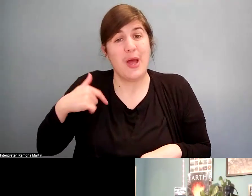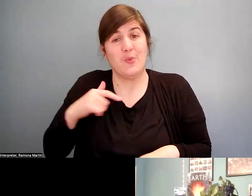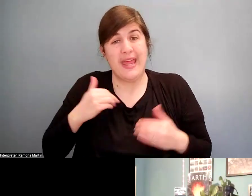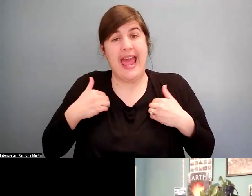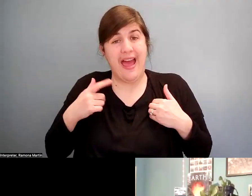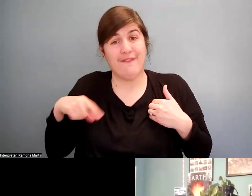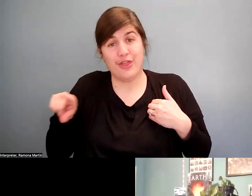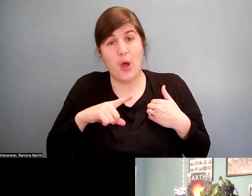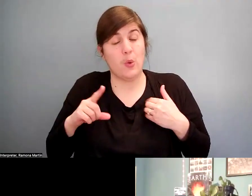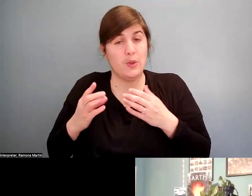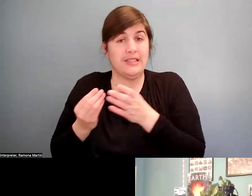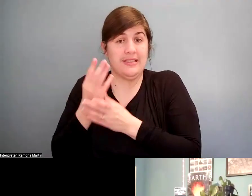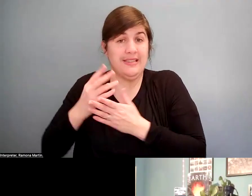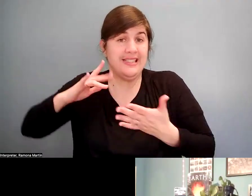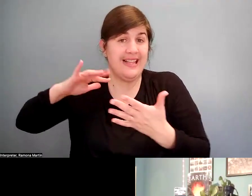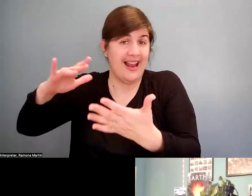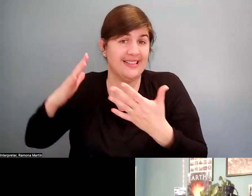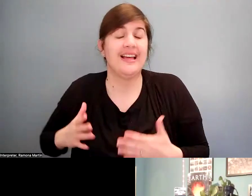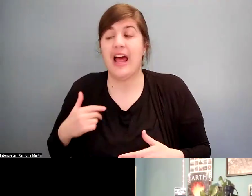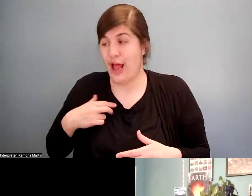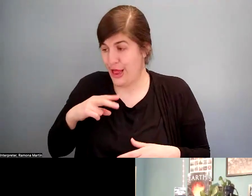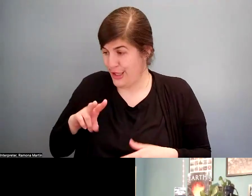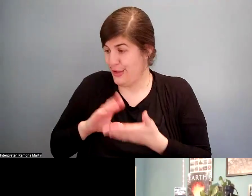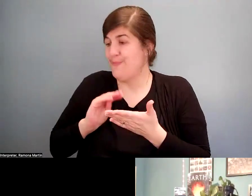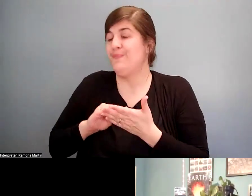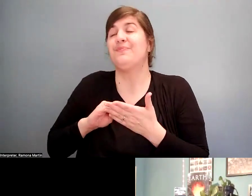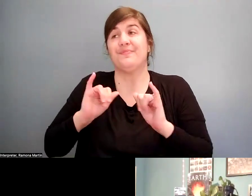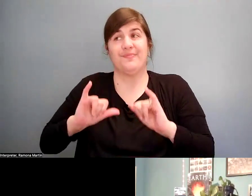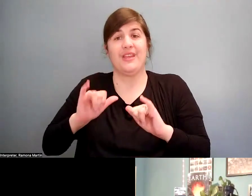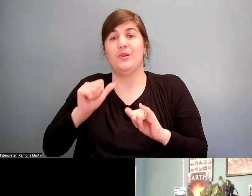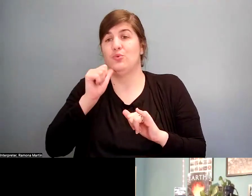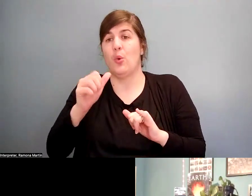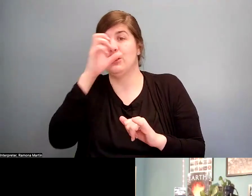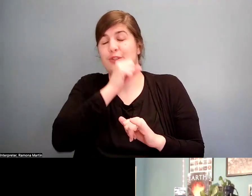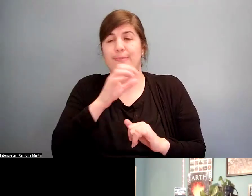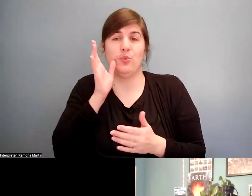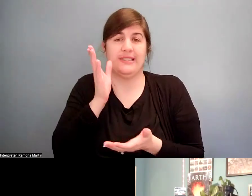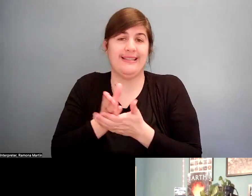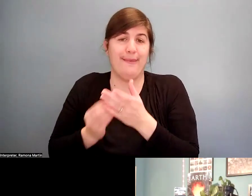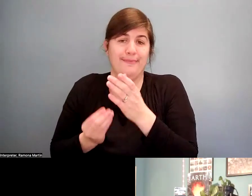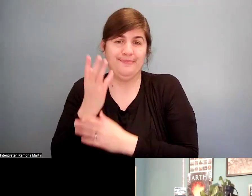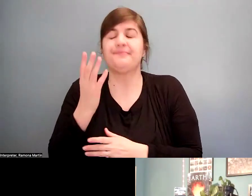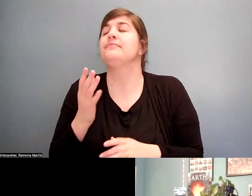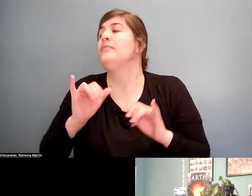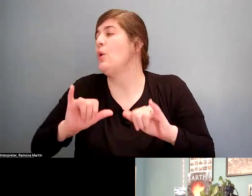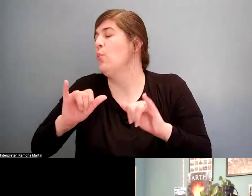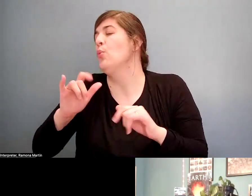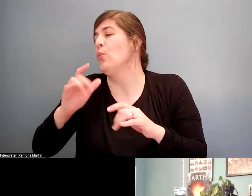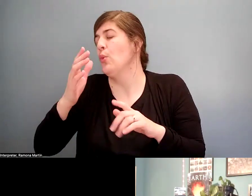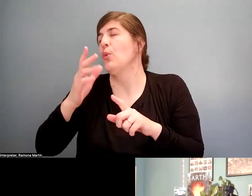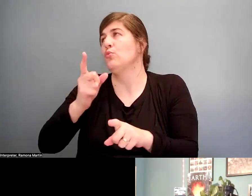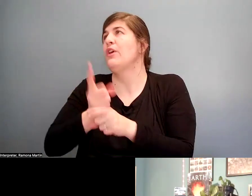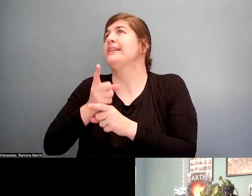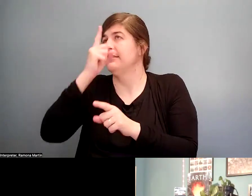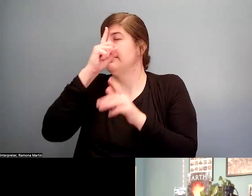these volcanoes out. That's what Yeah. I've learned today. Um, oh my gosh, I had a question that I couldn't remember. Oh, can